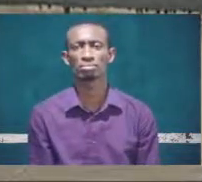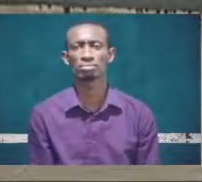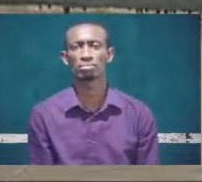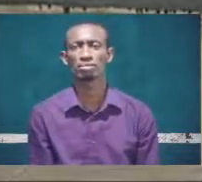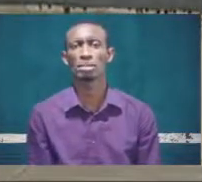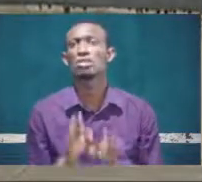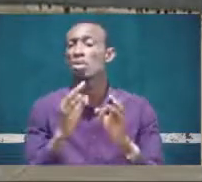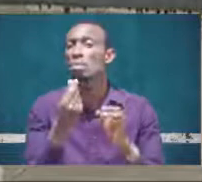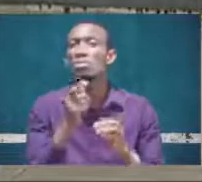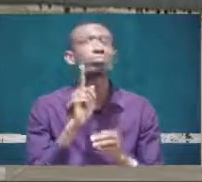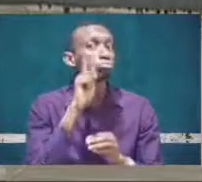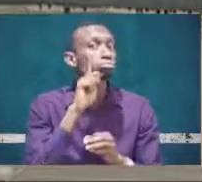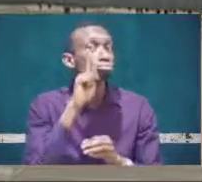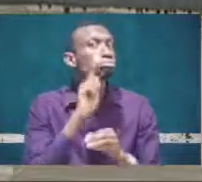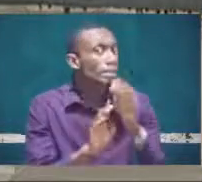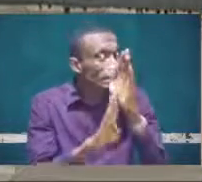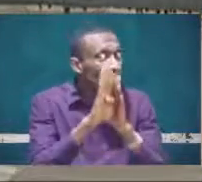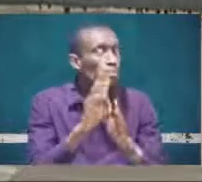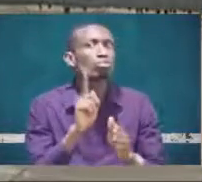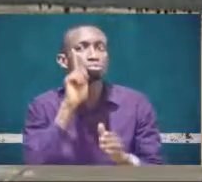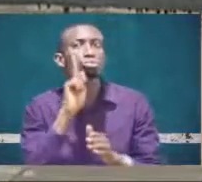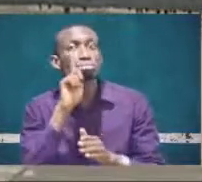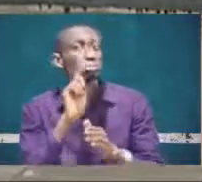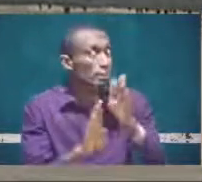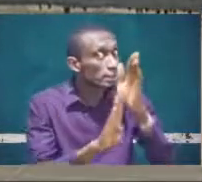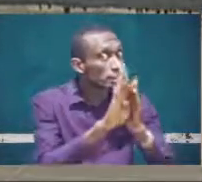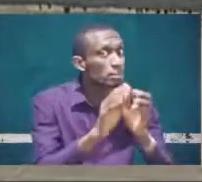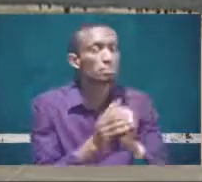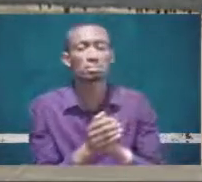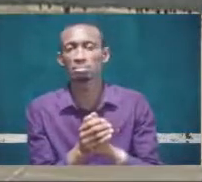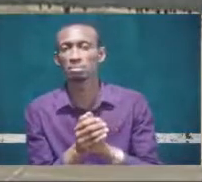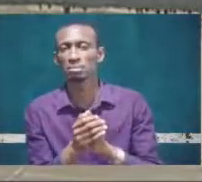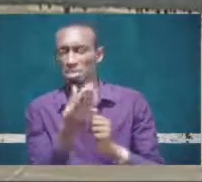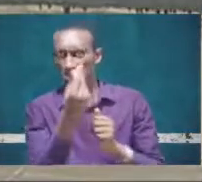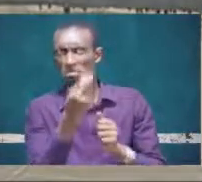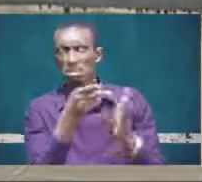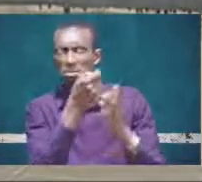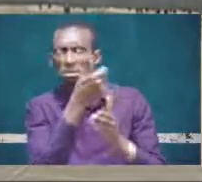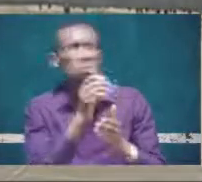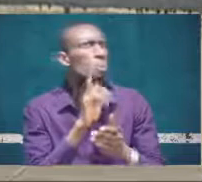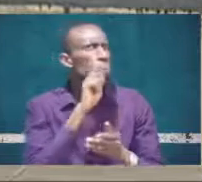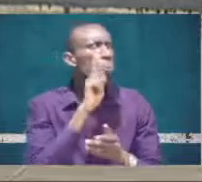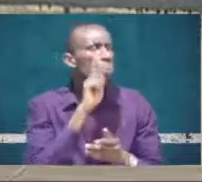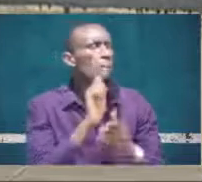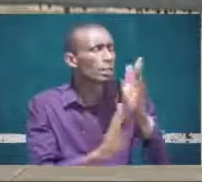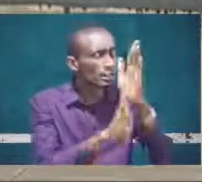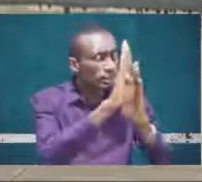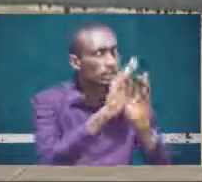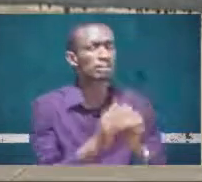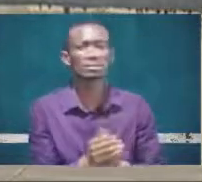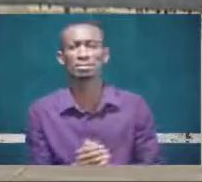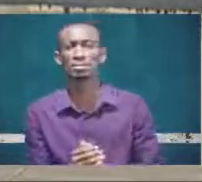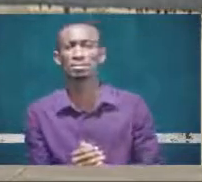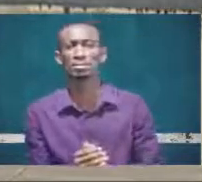of peas, the price of peas has increased. The price of peas